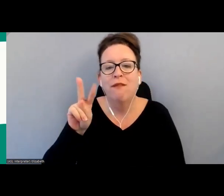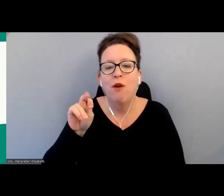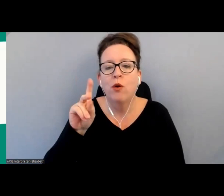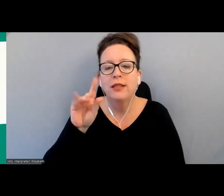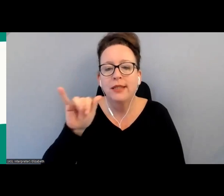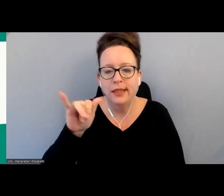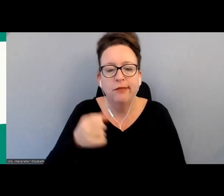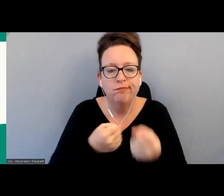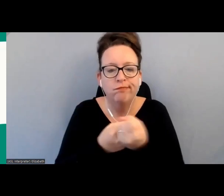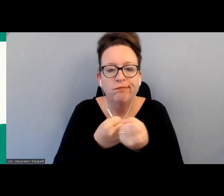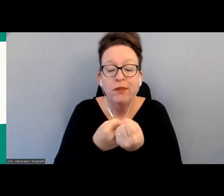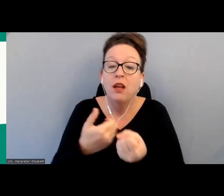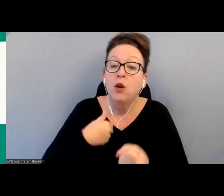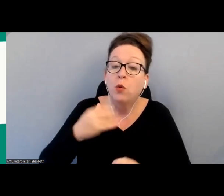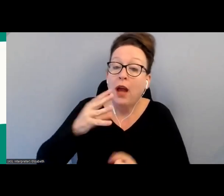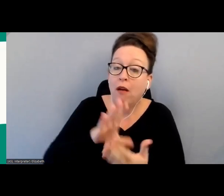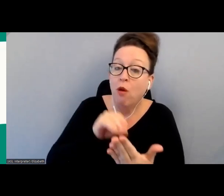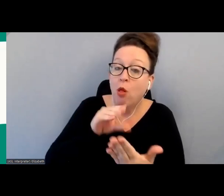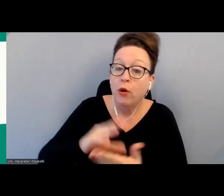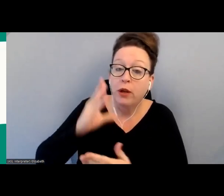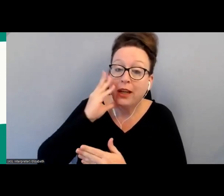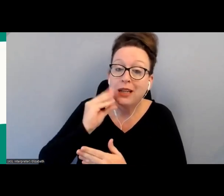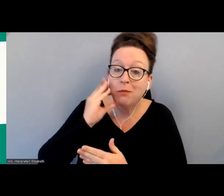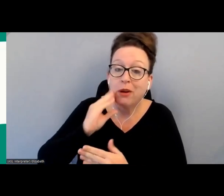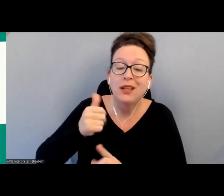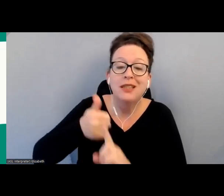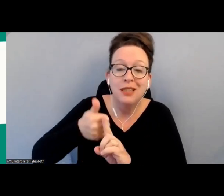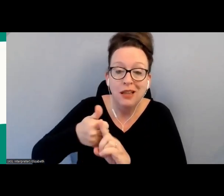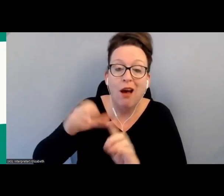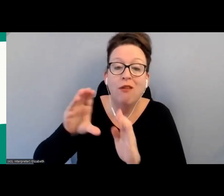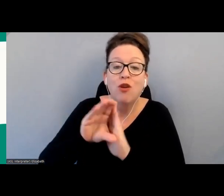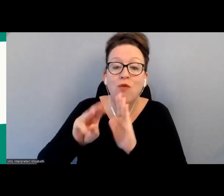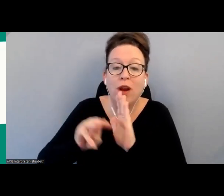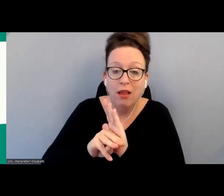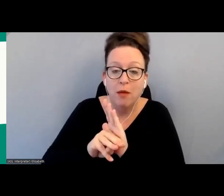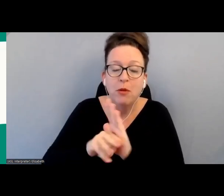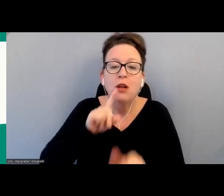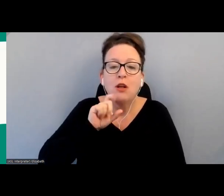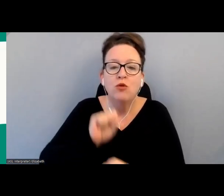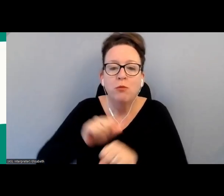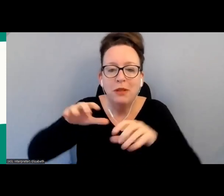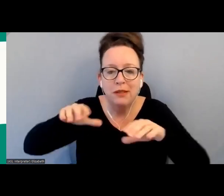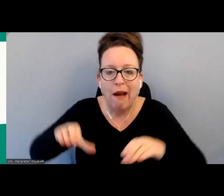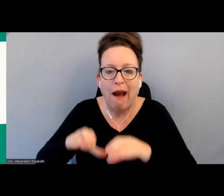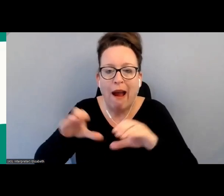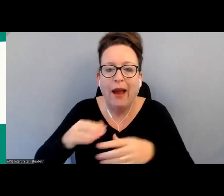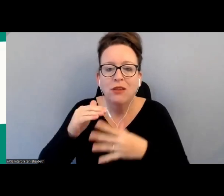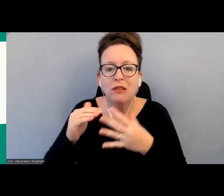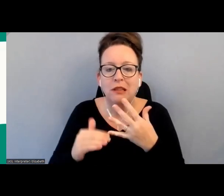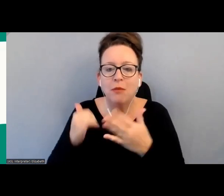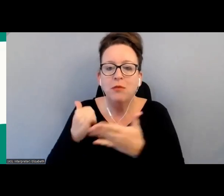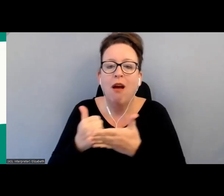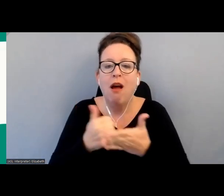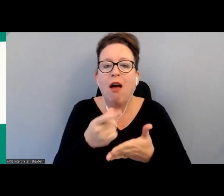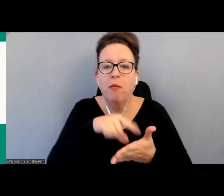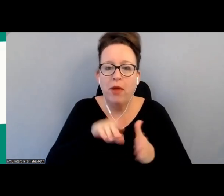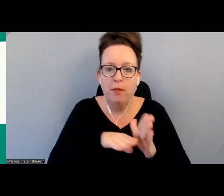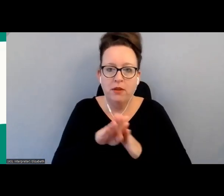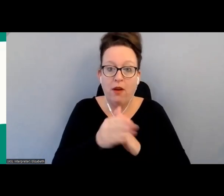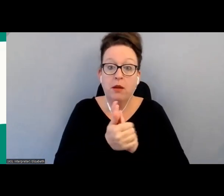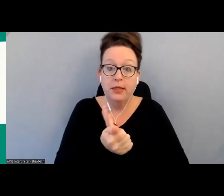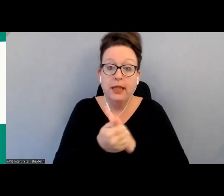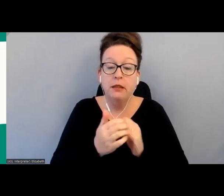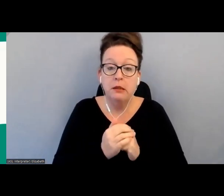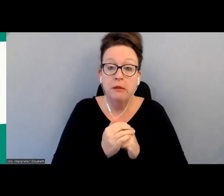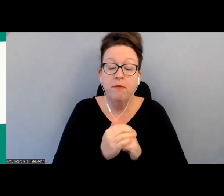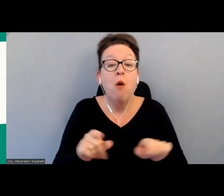learning experience, which is a curriculum in action, if you will, to help them develop those skills. At the same time, they